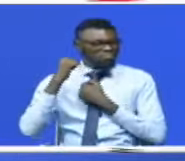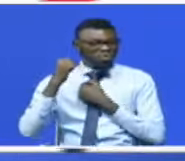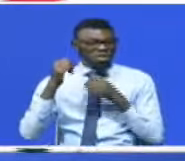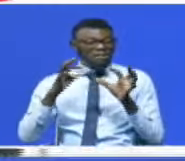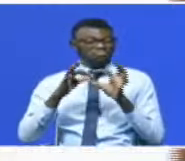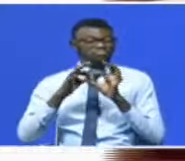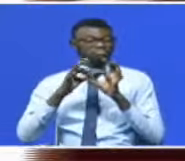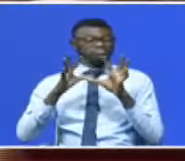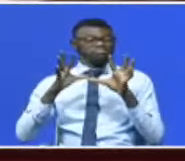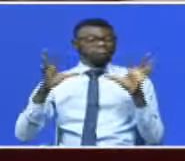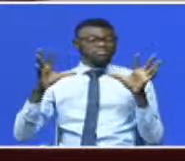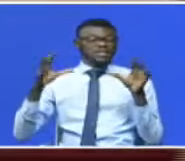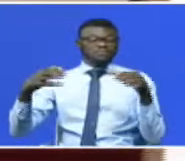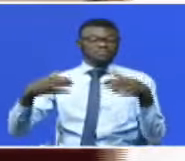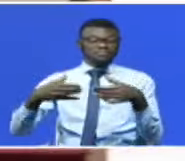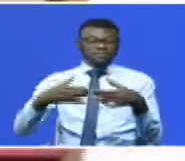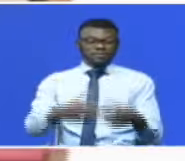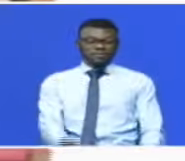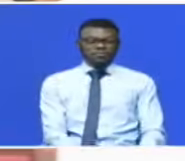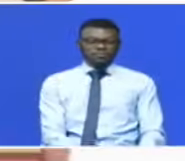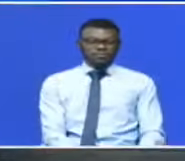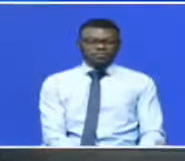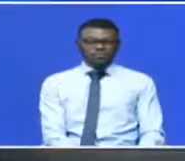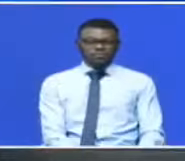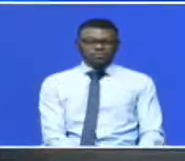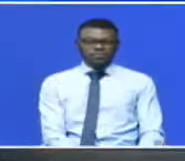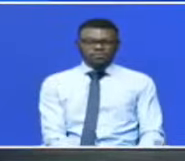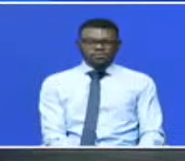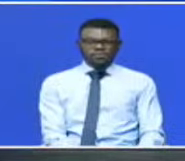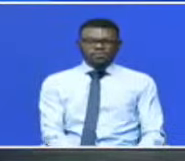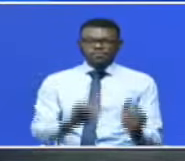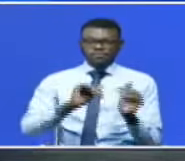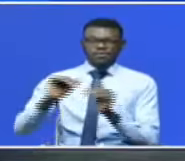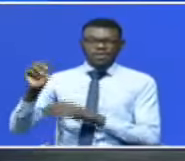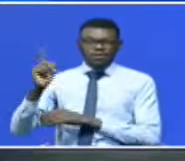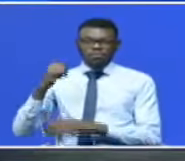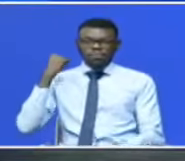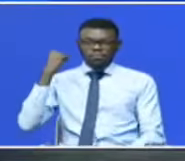Timothy Otieno, KTN News. On to Nairobi politics, and Anne Kanani.